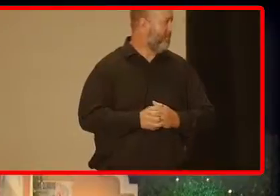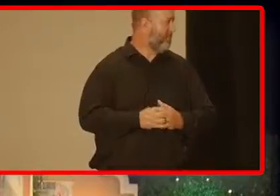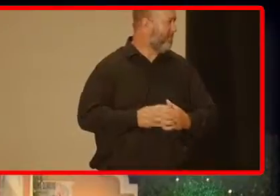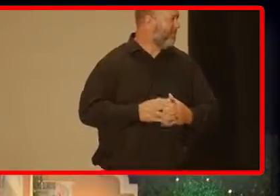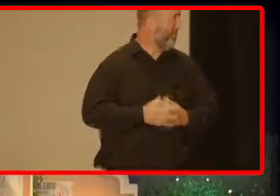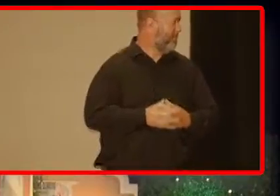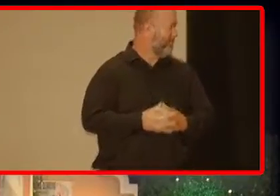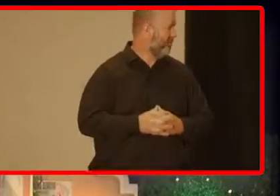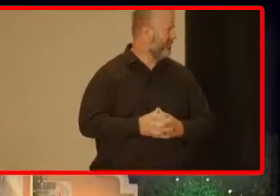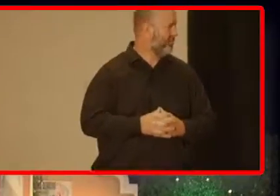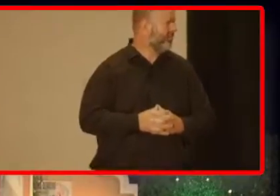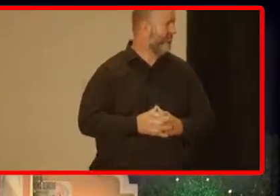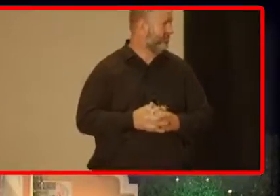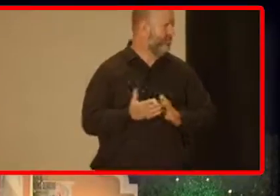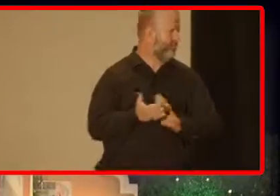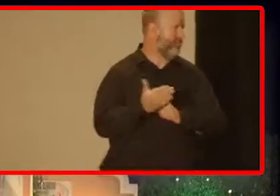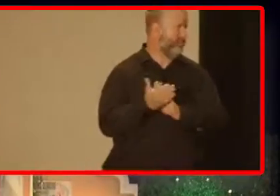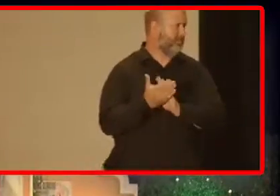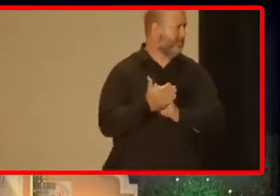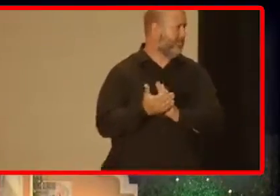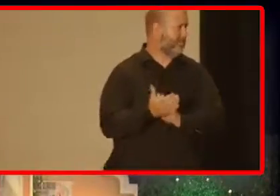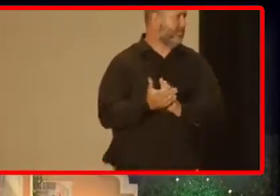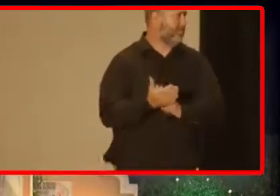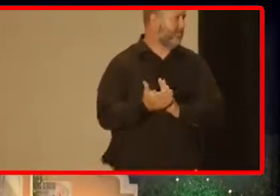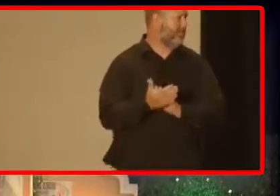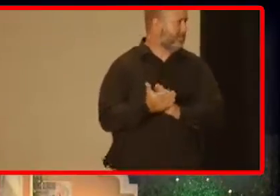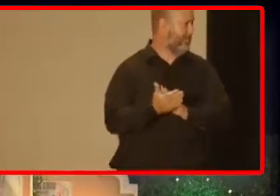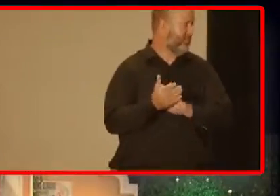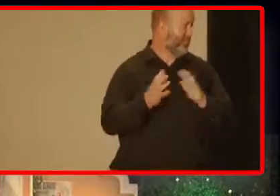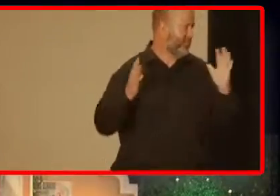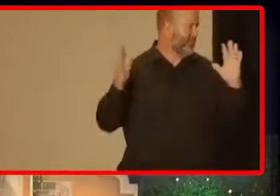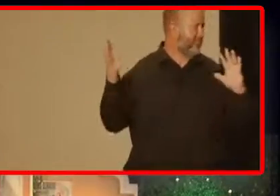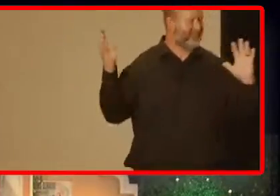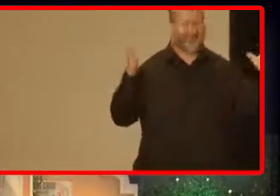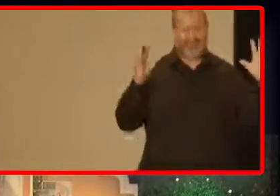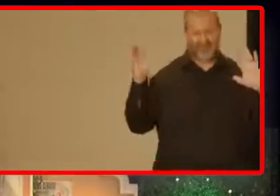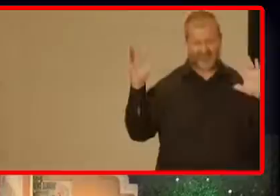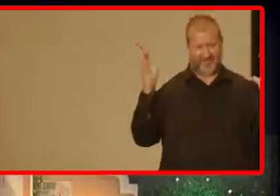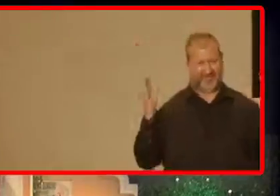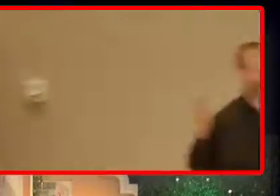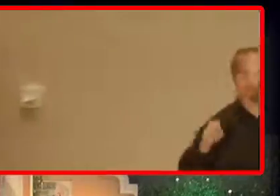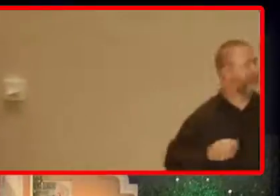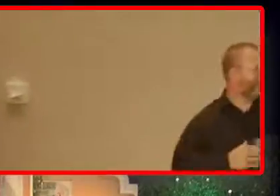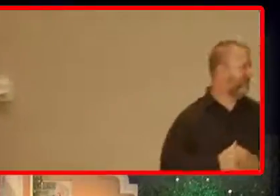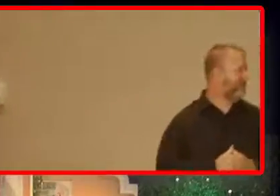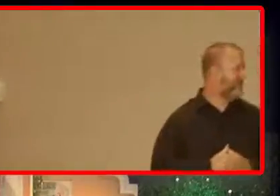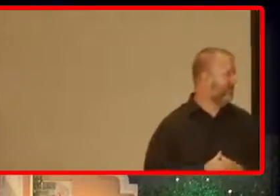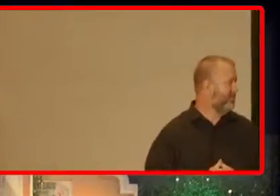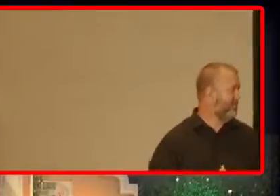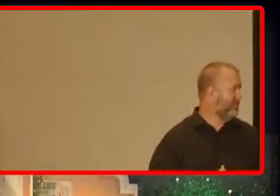You just don't want to see me tap dance. No. I can tell jokes.